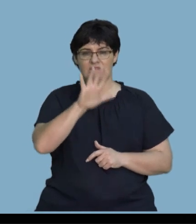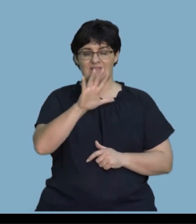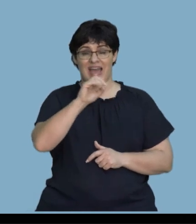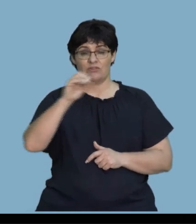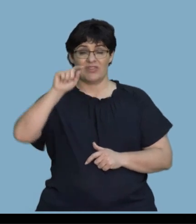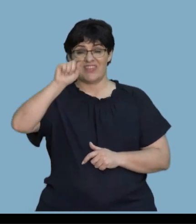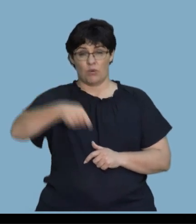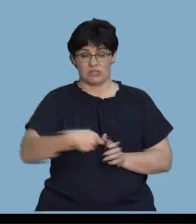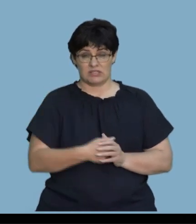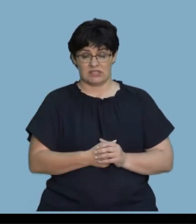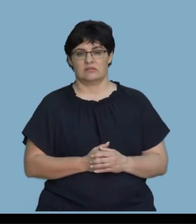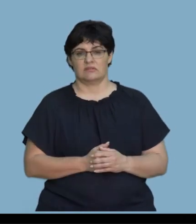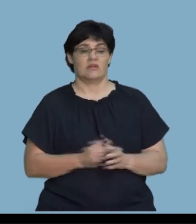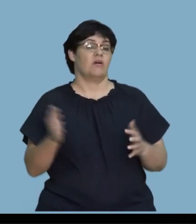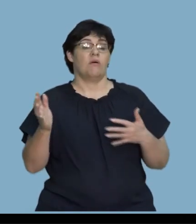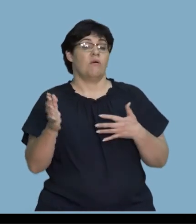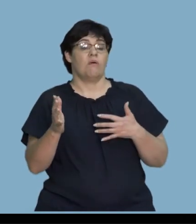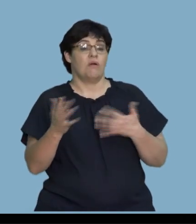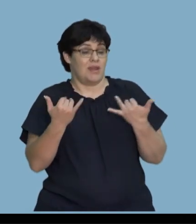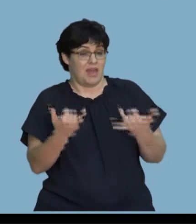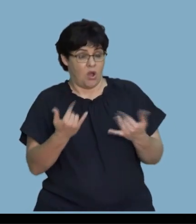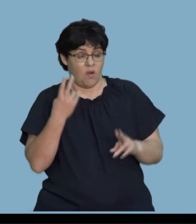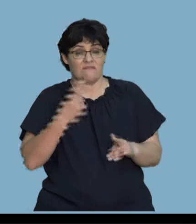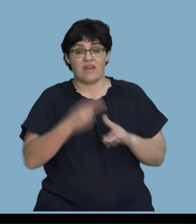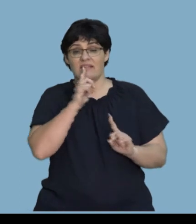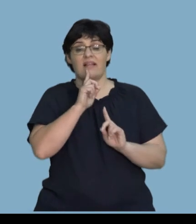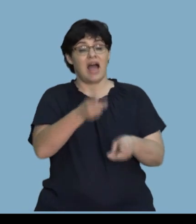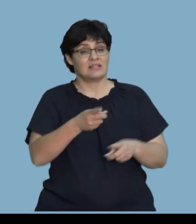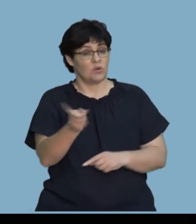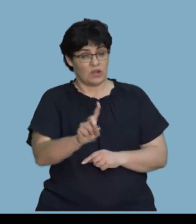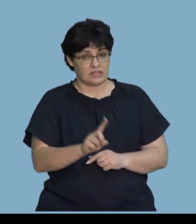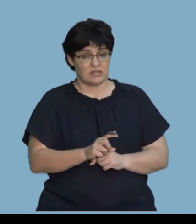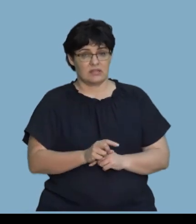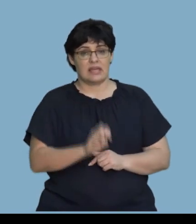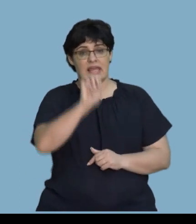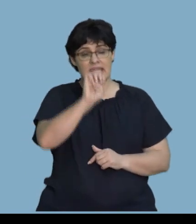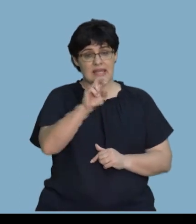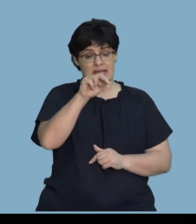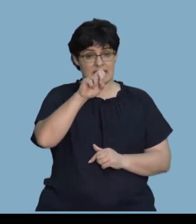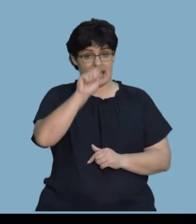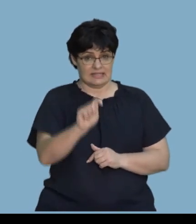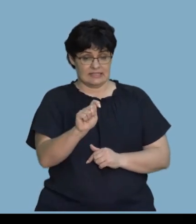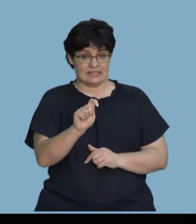13,500,000, okay? Right, so now our final answer then becomes E net